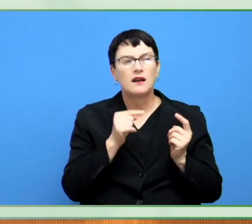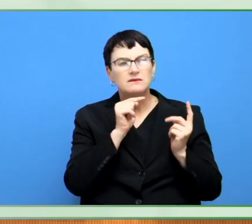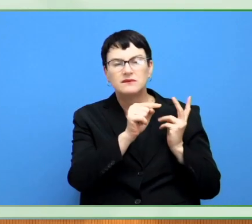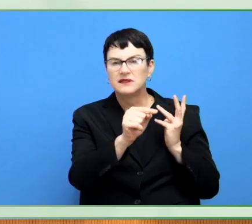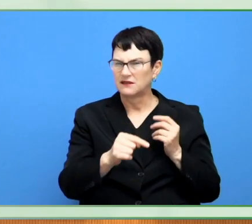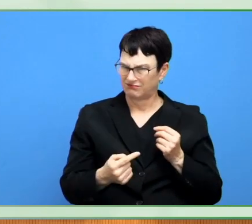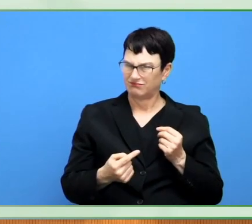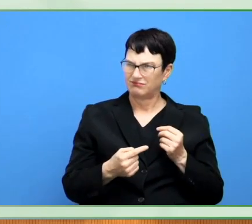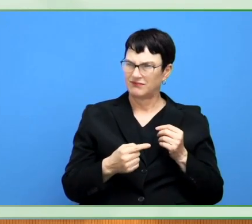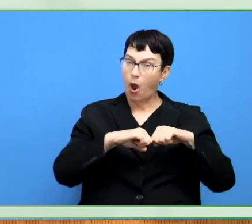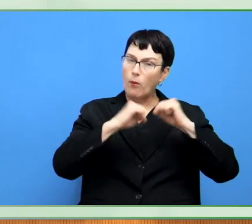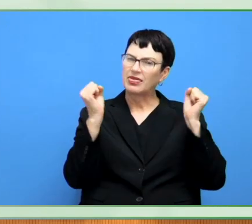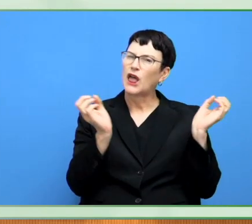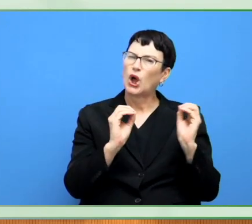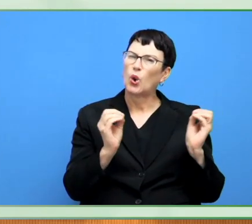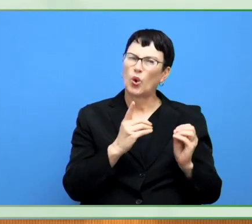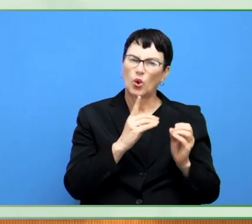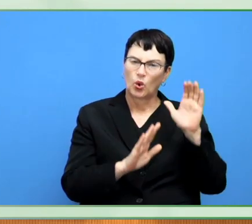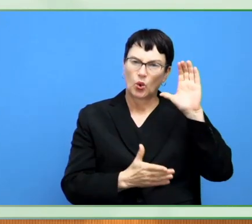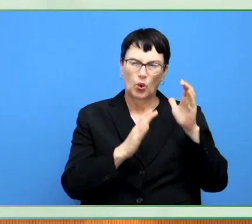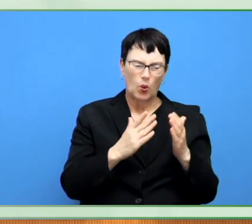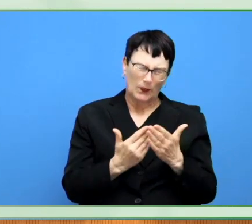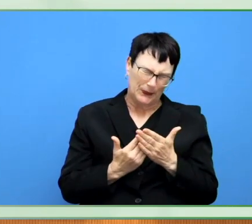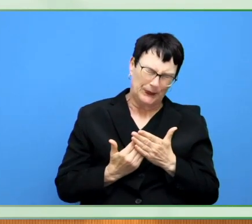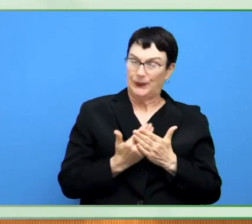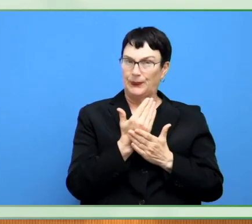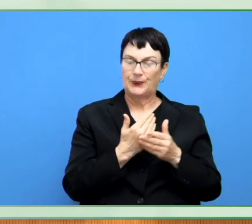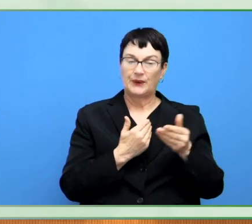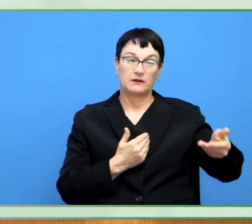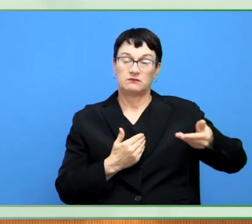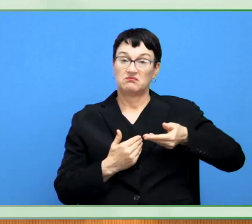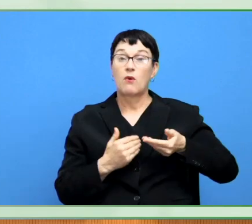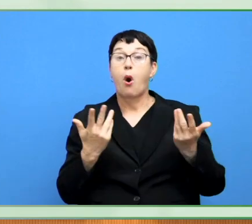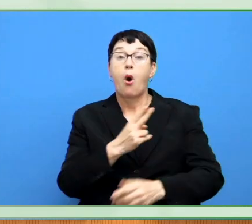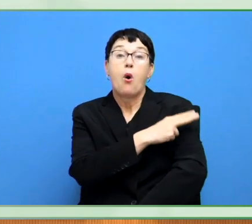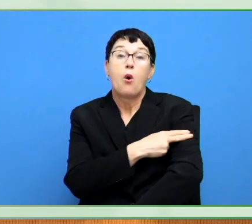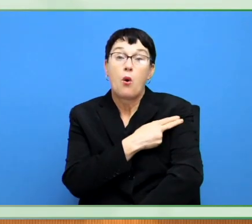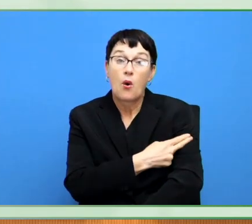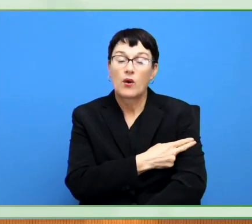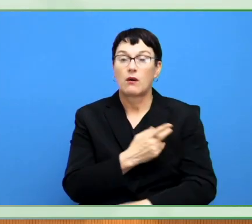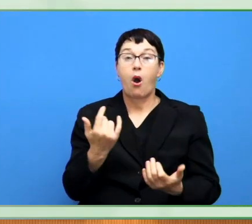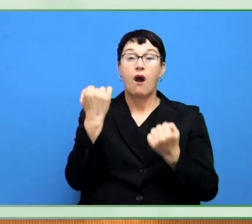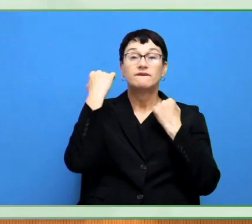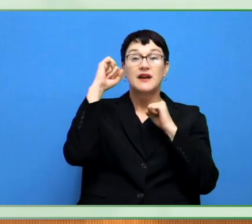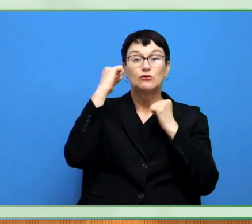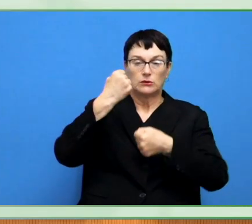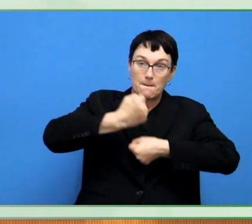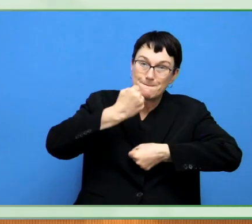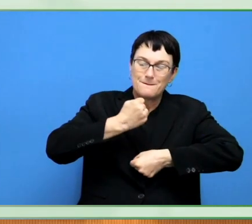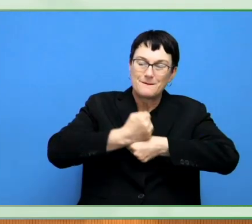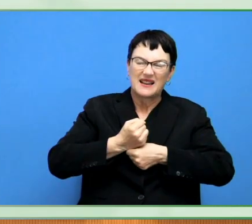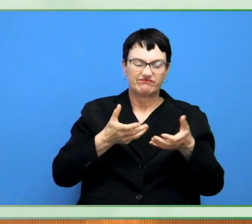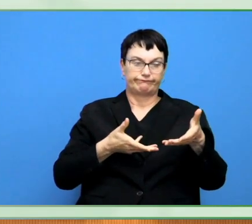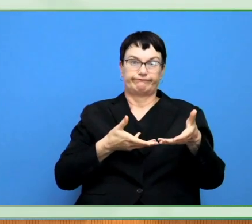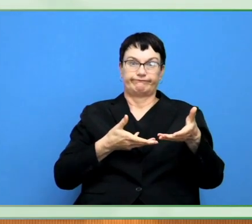lot of equipment that is brand new, donated to us by clinics and manufacturers. I also want to bring your attention to the small little